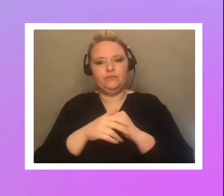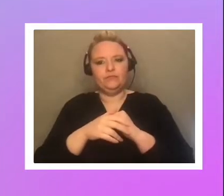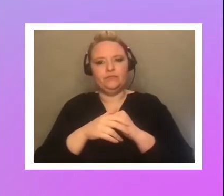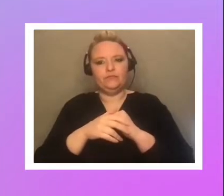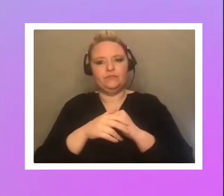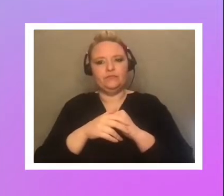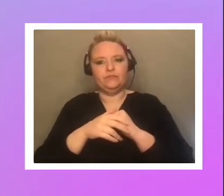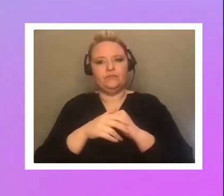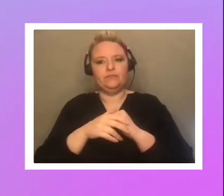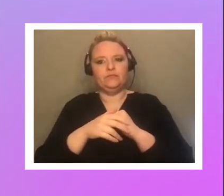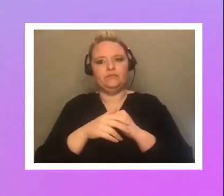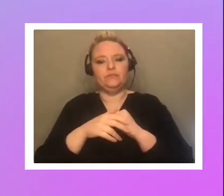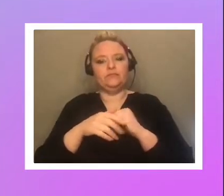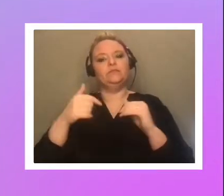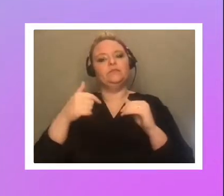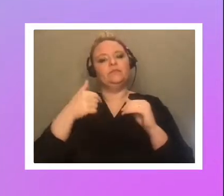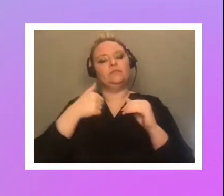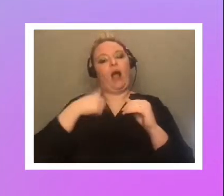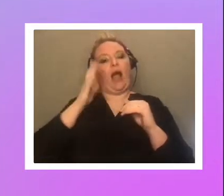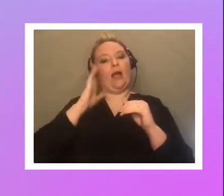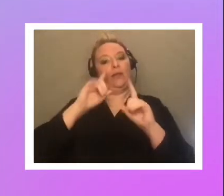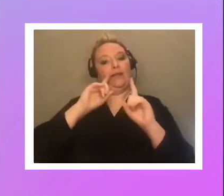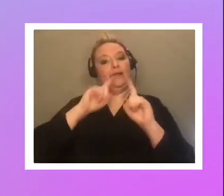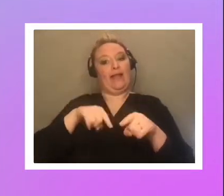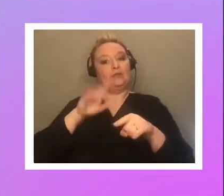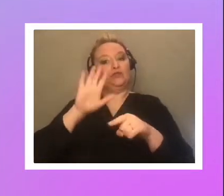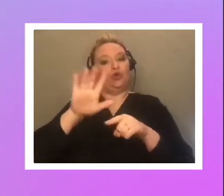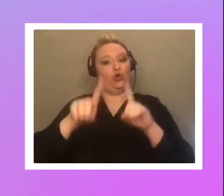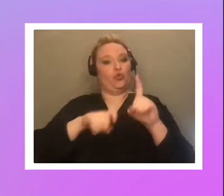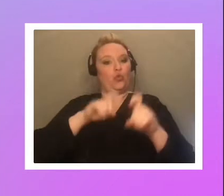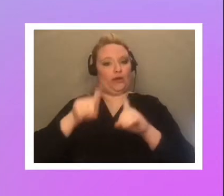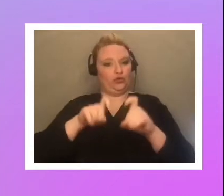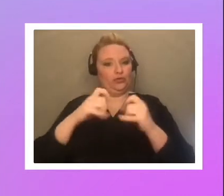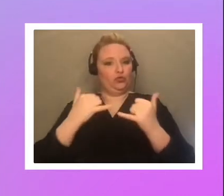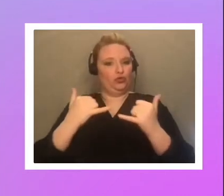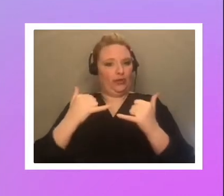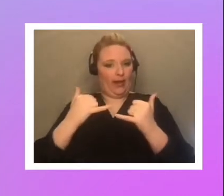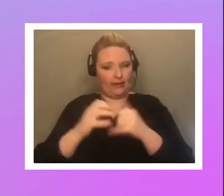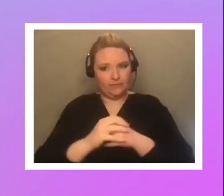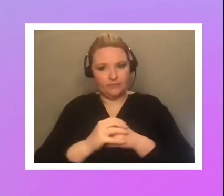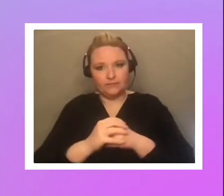And I'm going to answer her questions today.